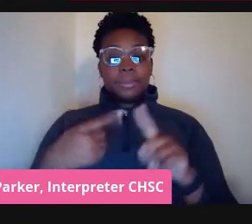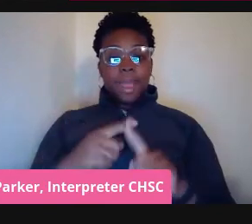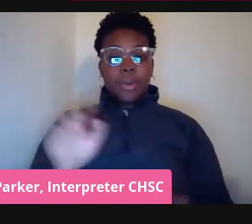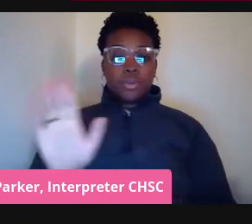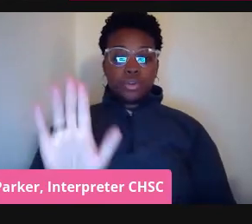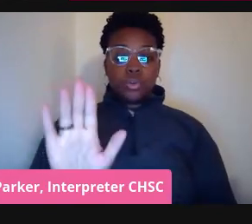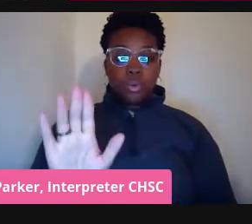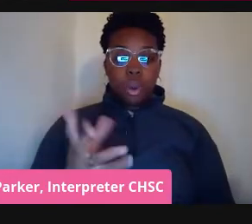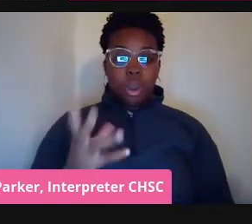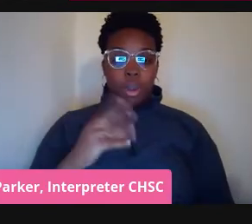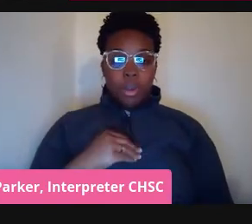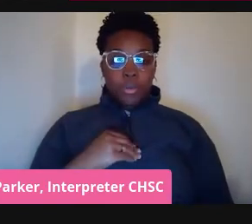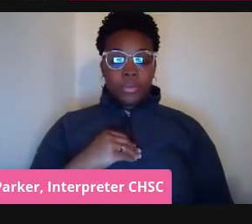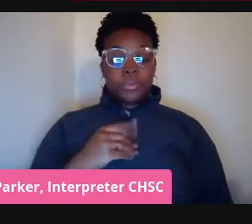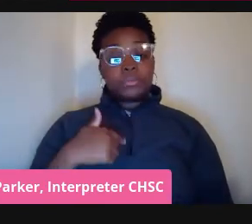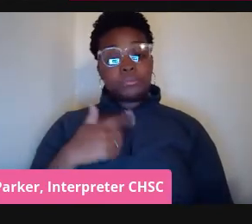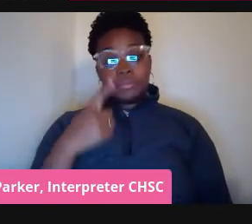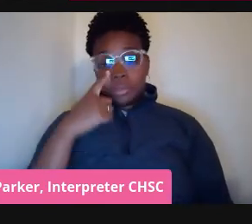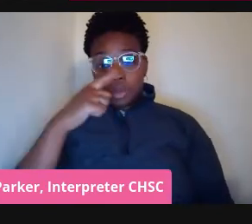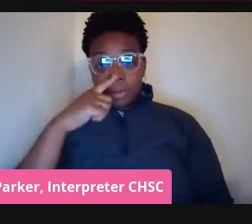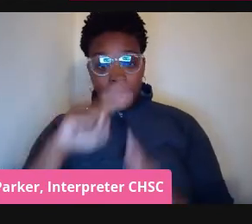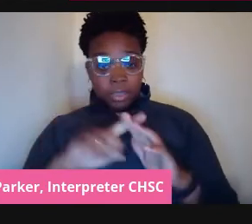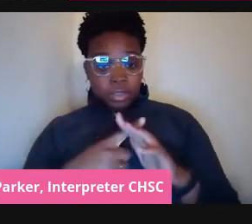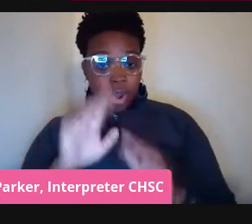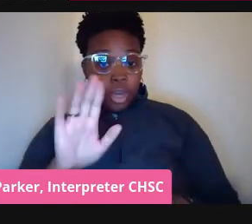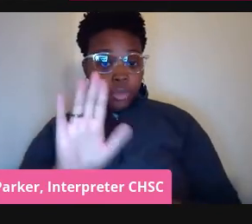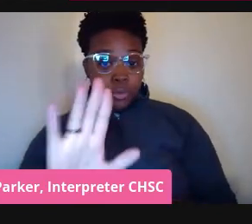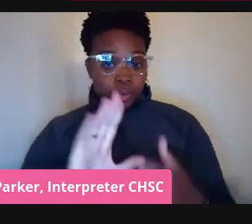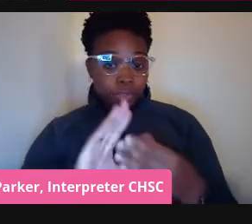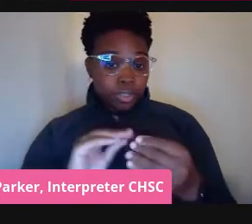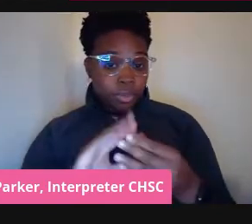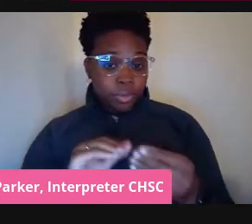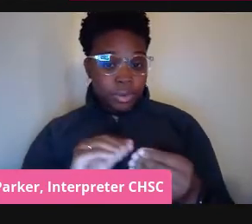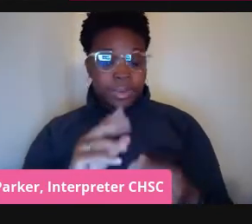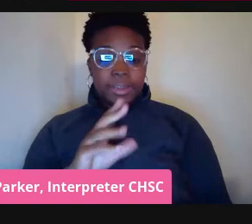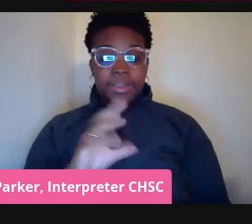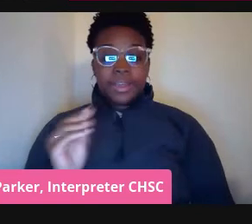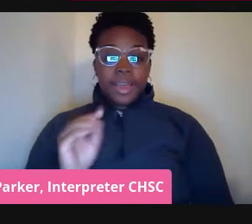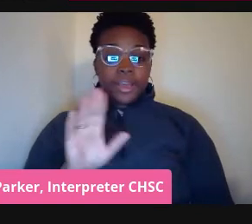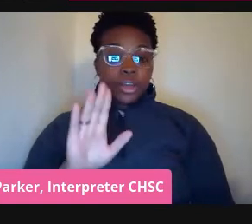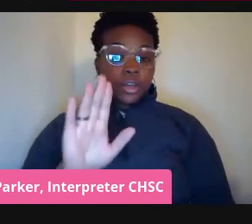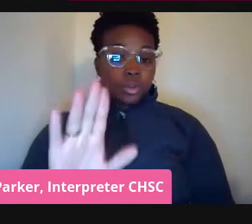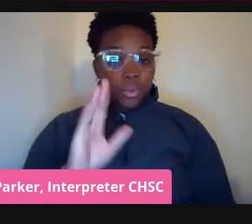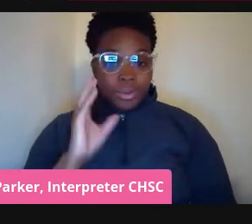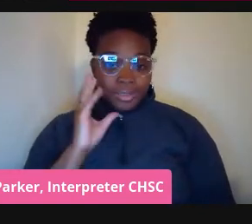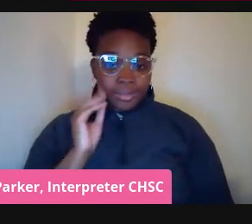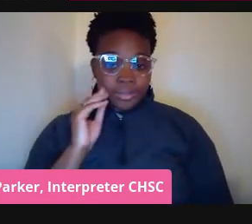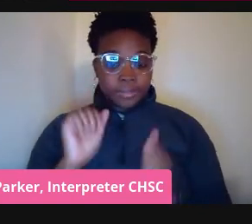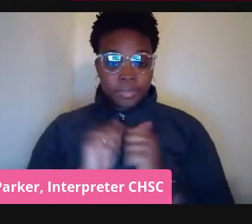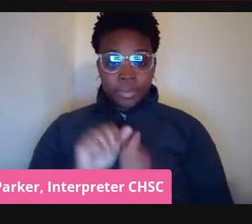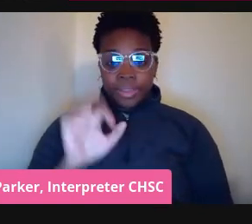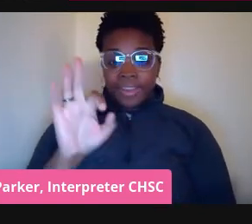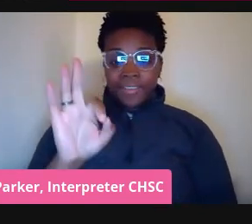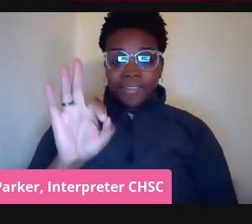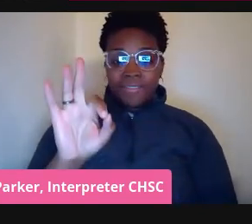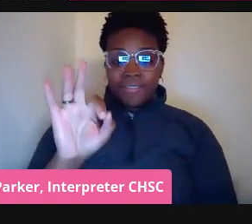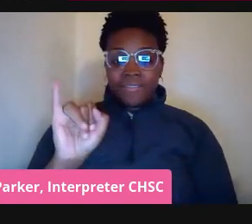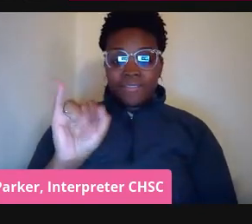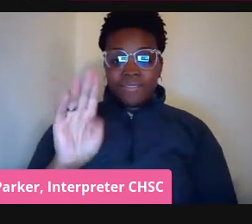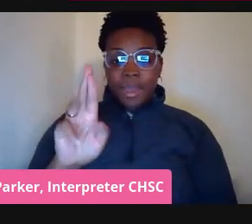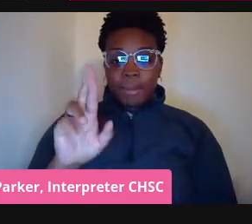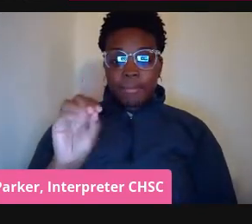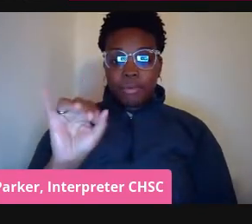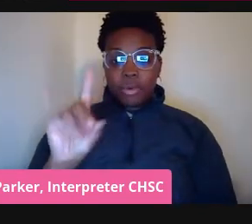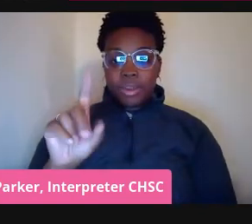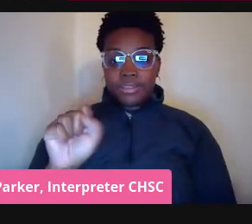We'd love for you to start with your story and your experiences with fibroids and how that ended up leading